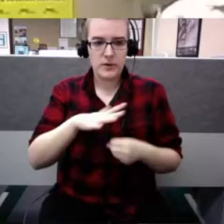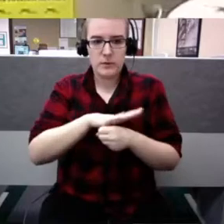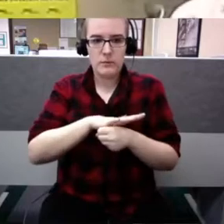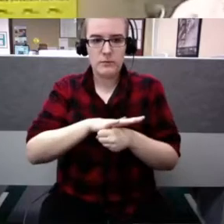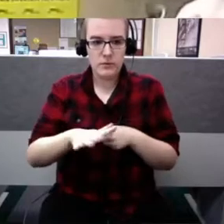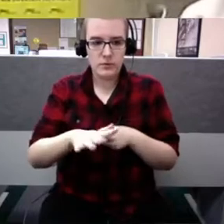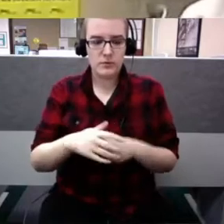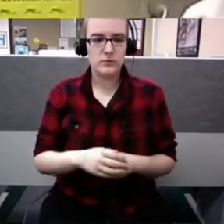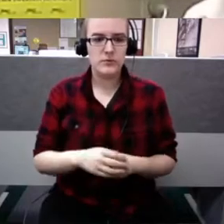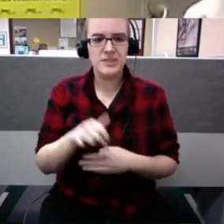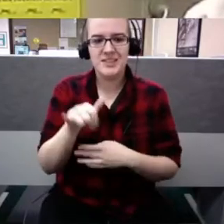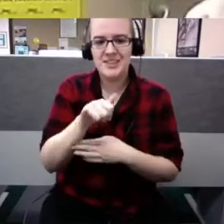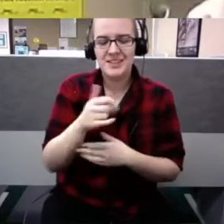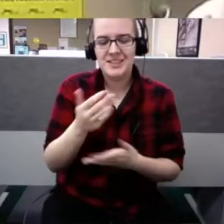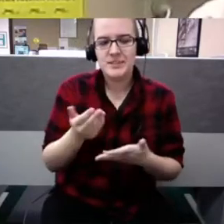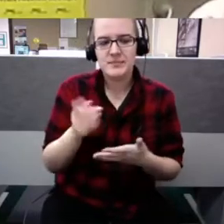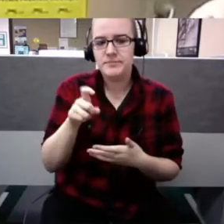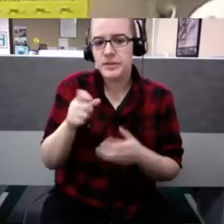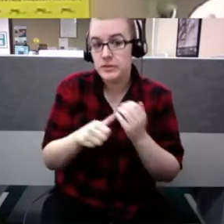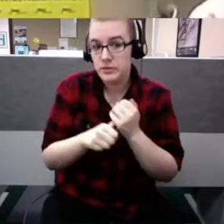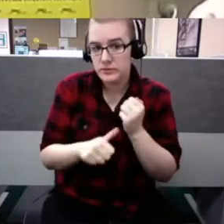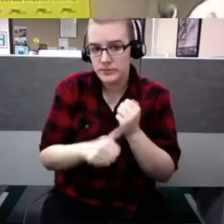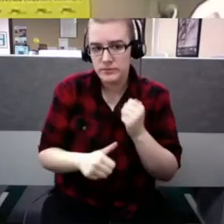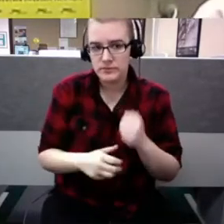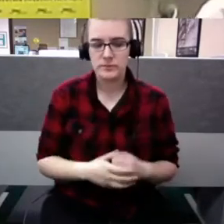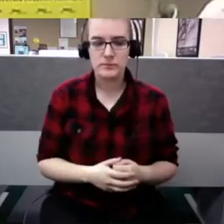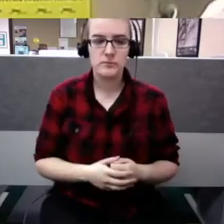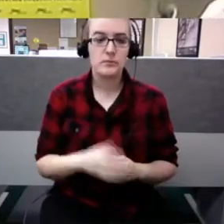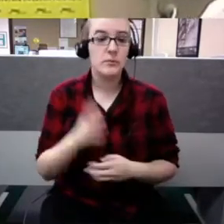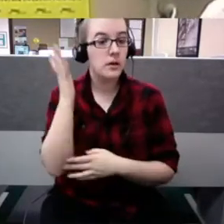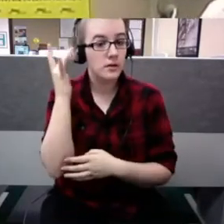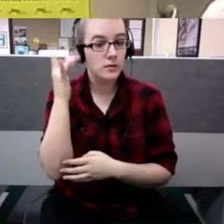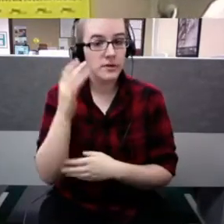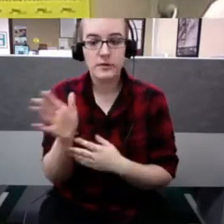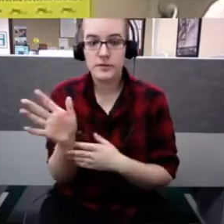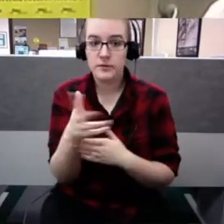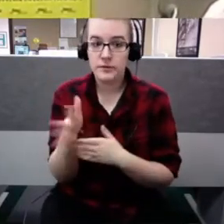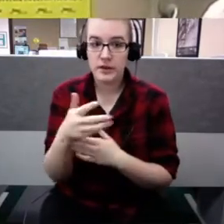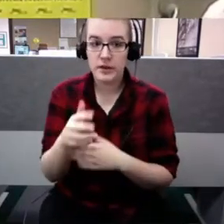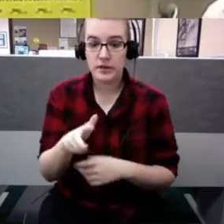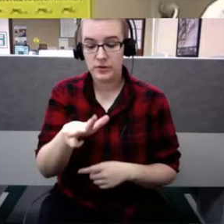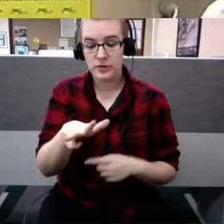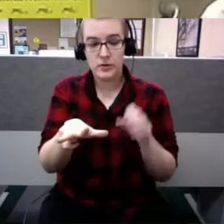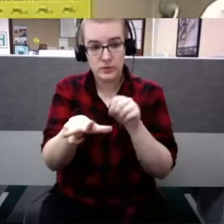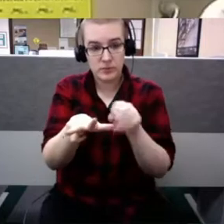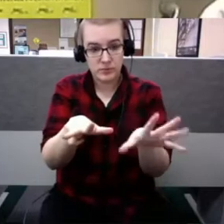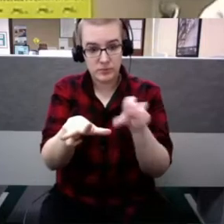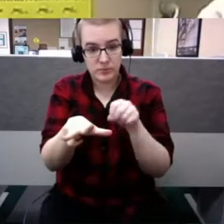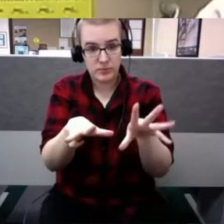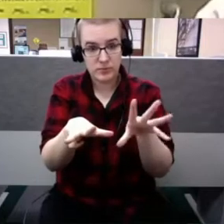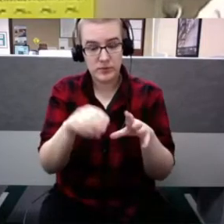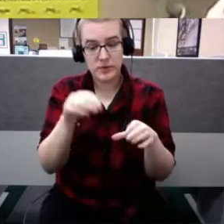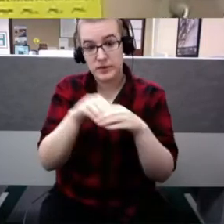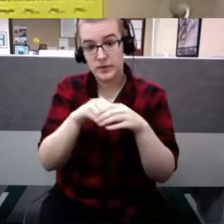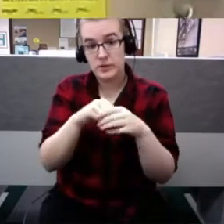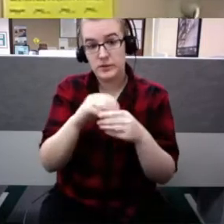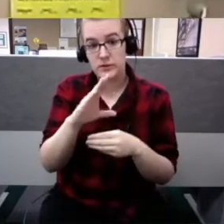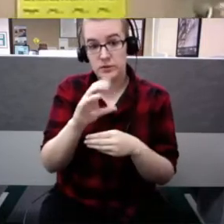of fullness as if they're going to have a bowel movement. This is from the air that the doctor is putting in. He needs air to